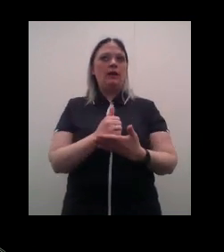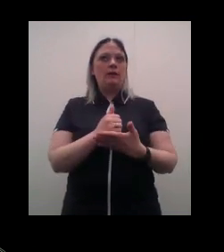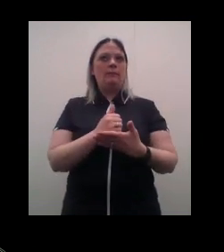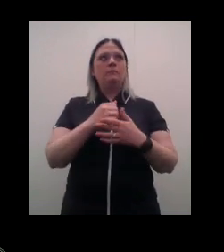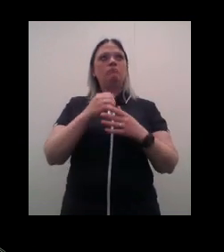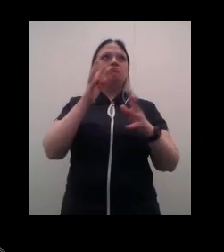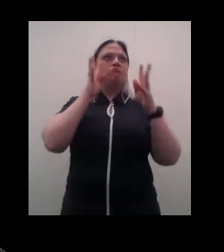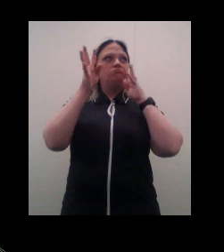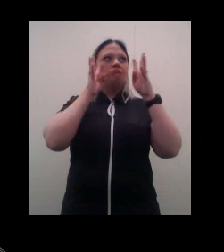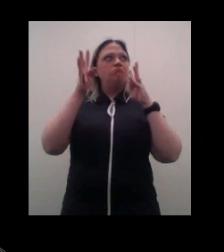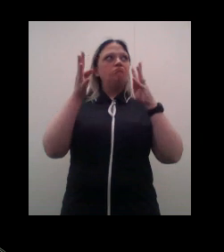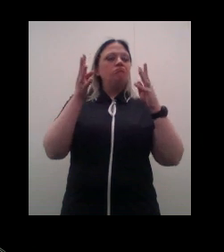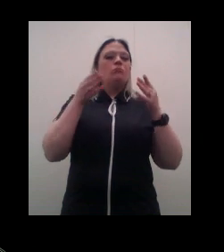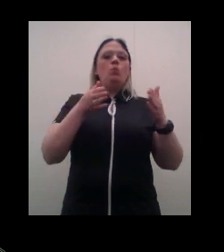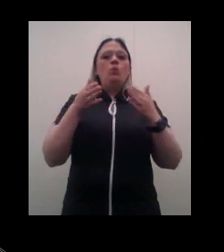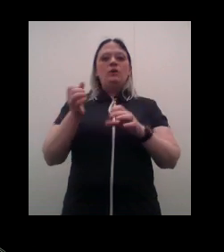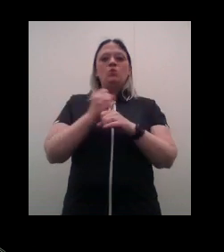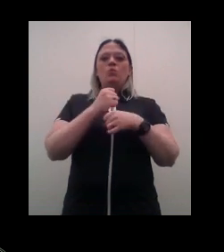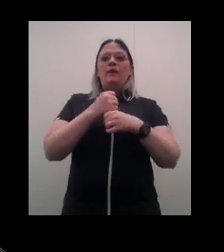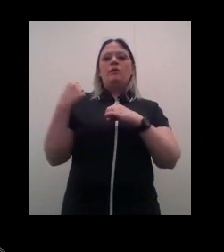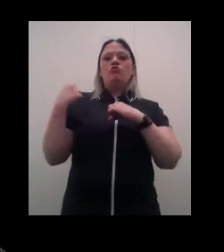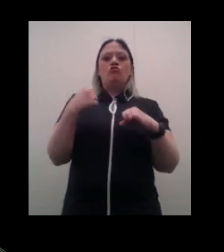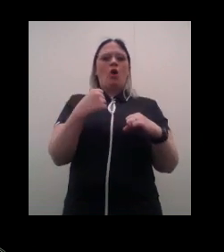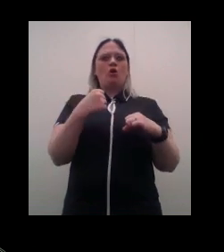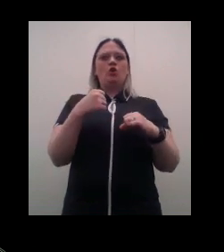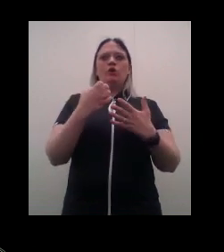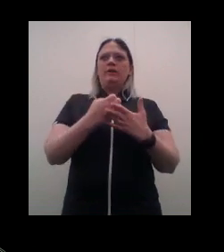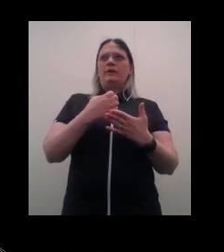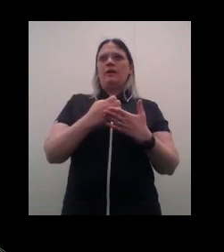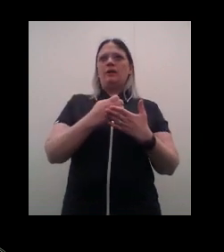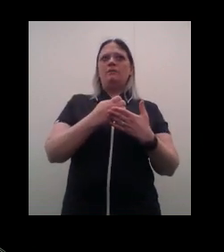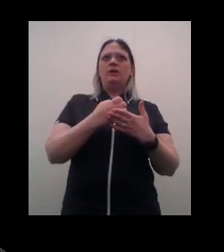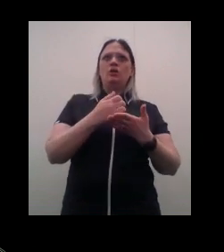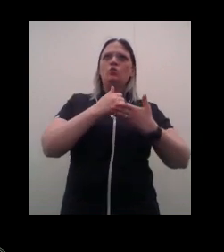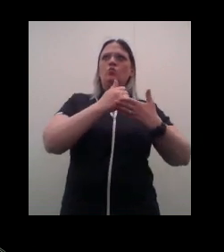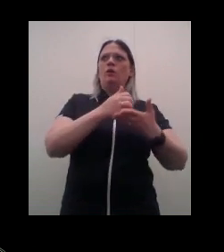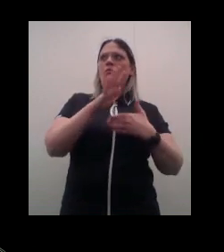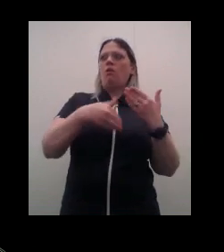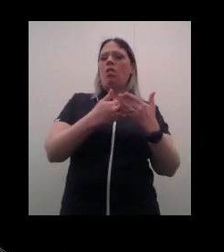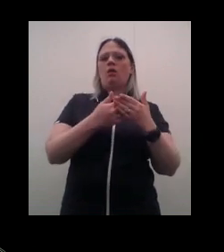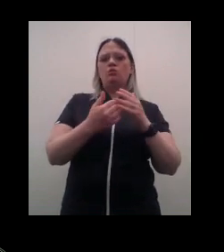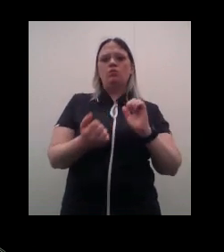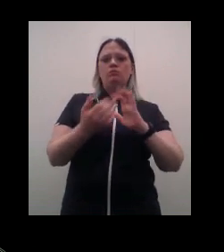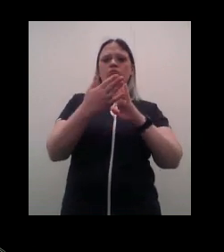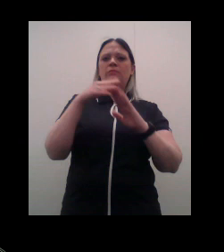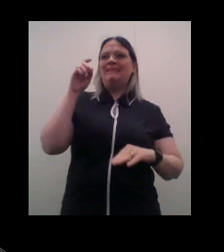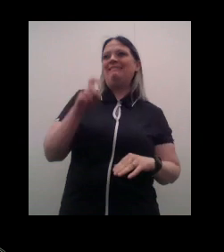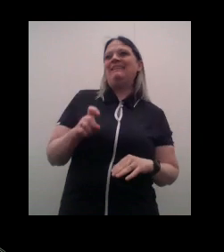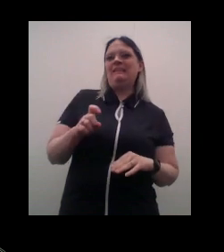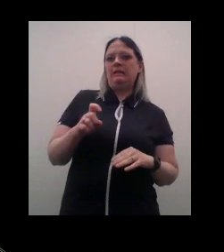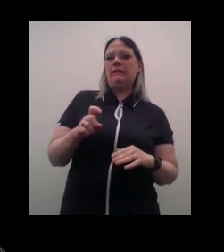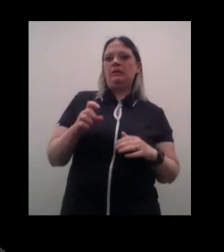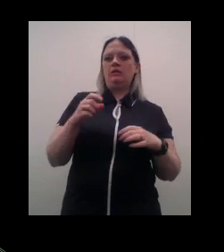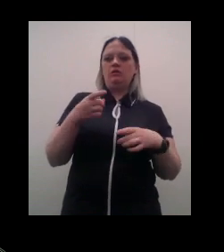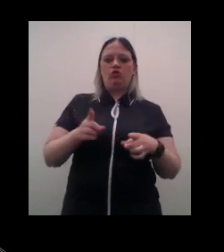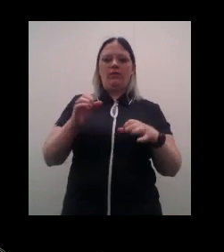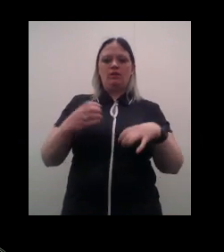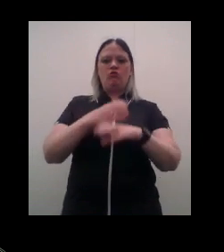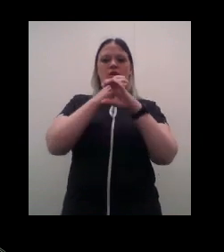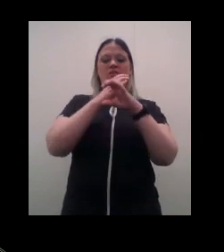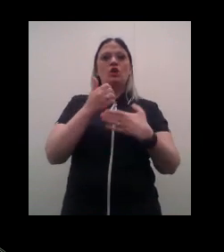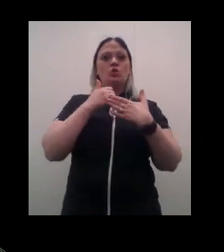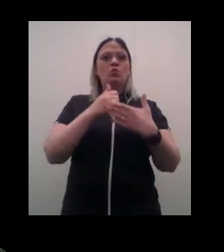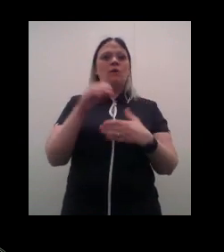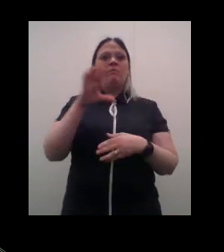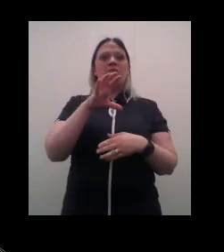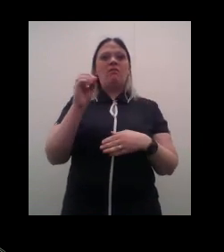to create a stronger economy for all, to address the need that exists during this crisis, as well as to help our companies come out of